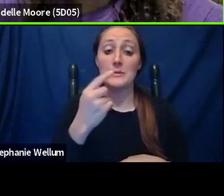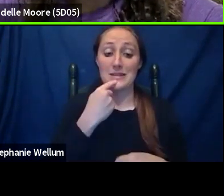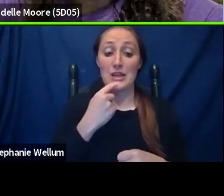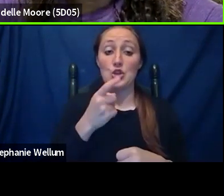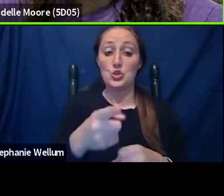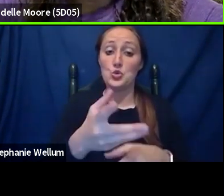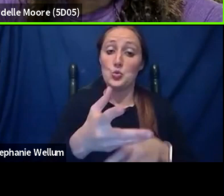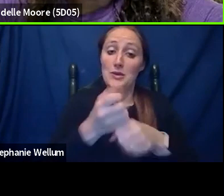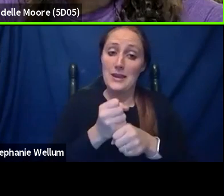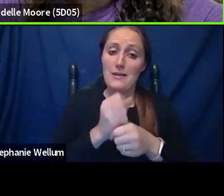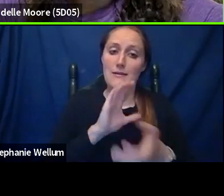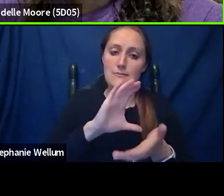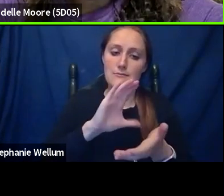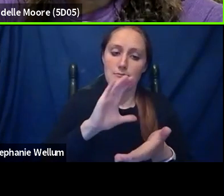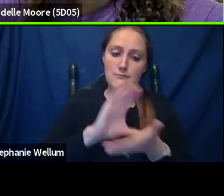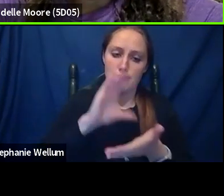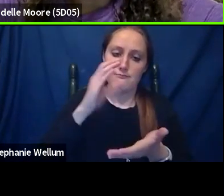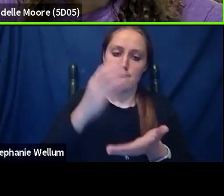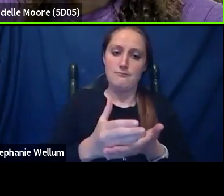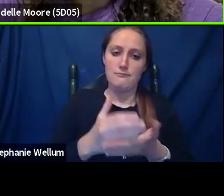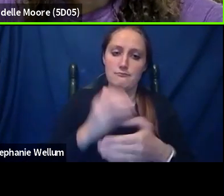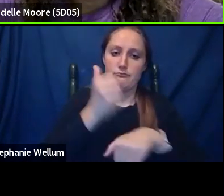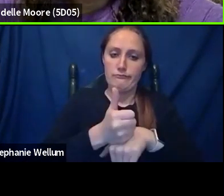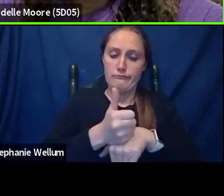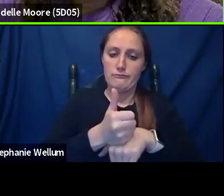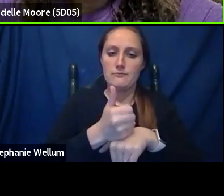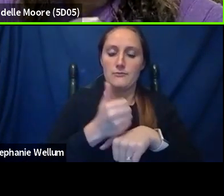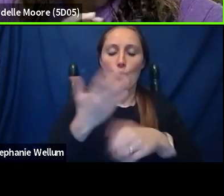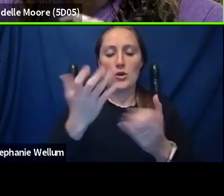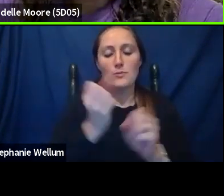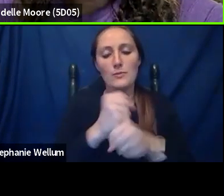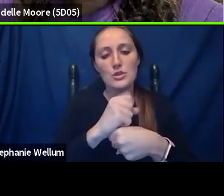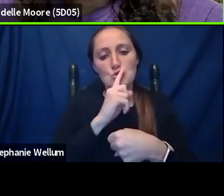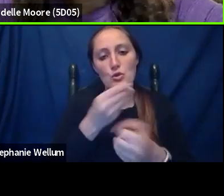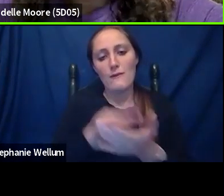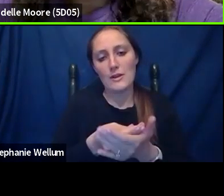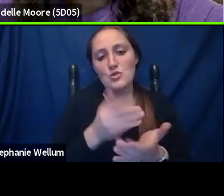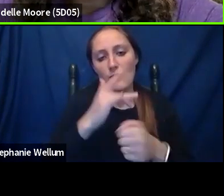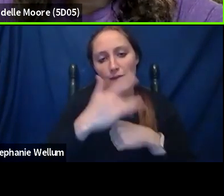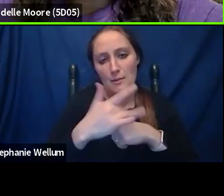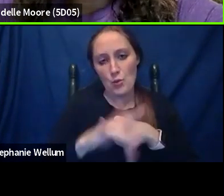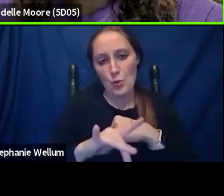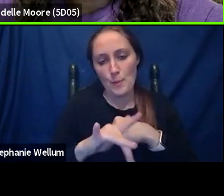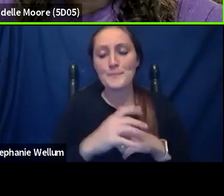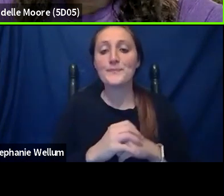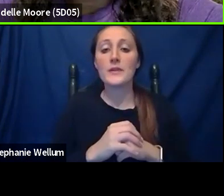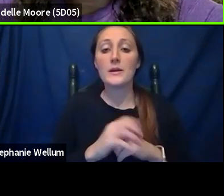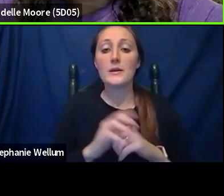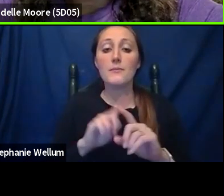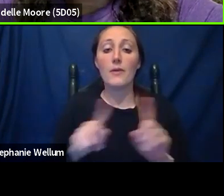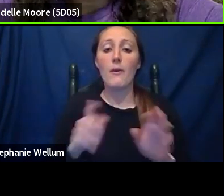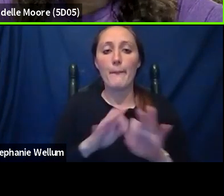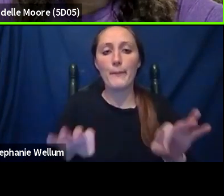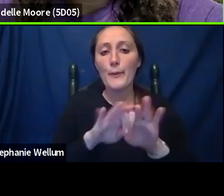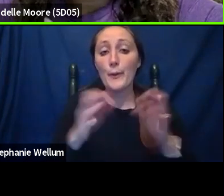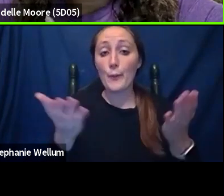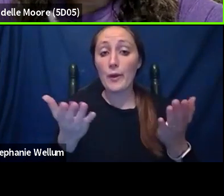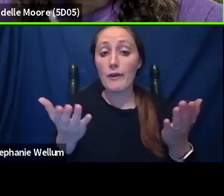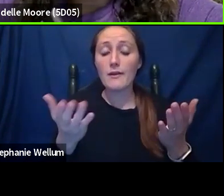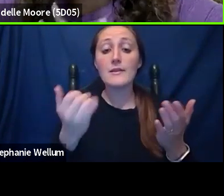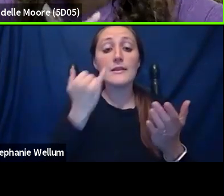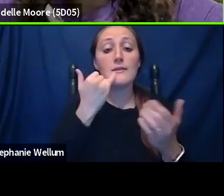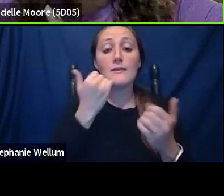get it, or at least we have those funds available. Yeah, but I think the main thing to do is if you want to just send anything to